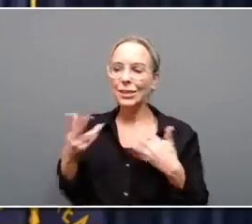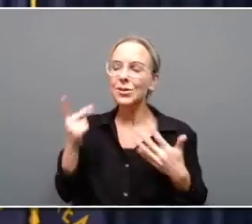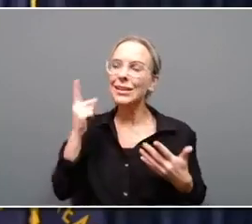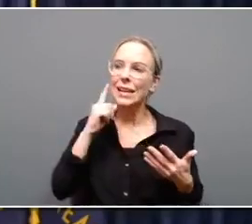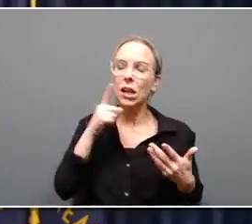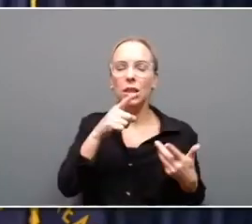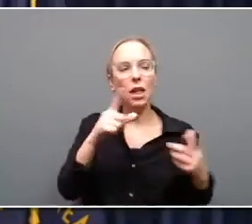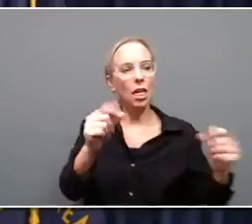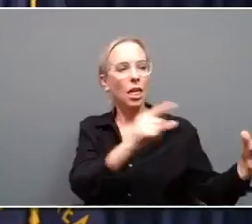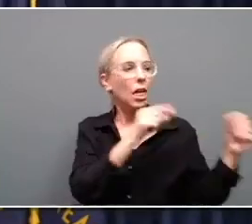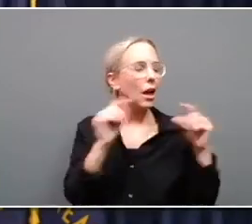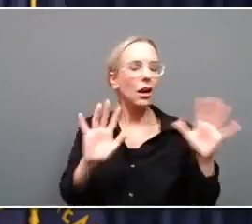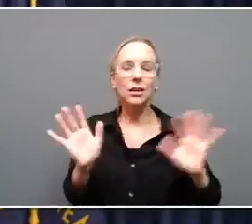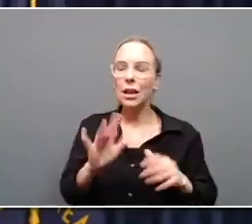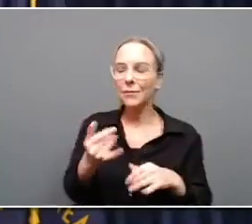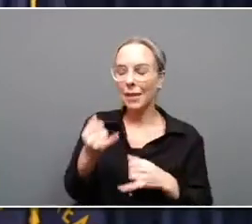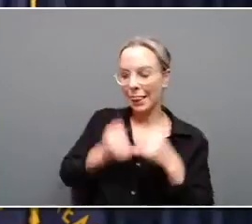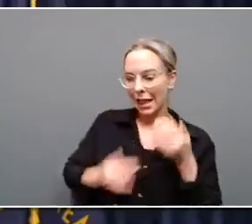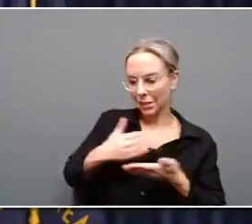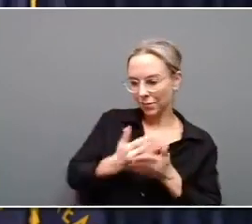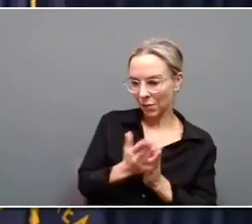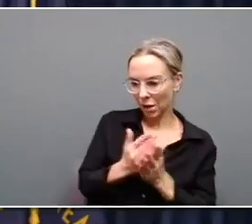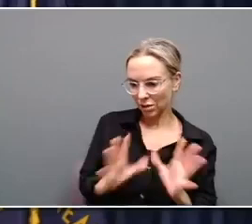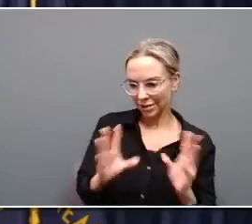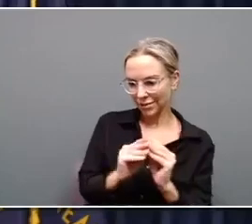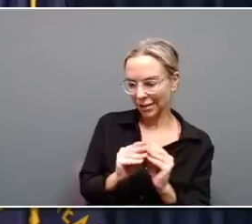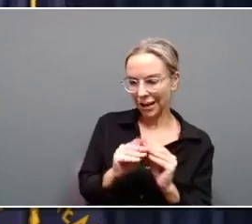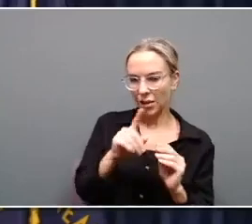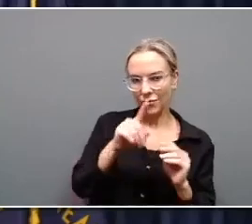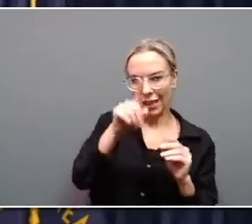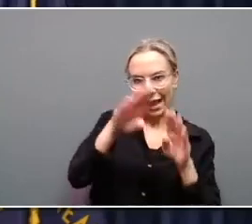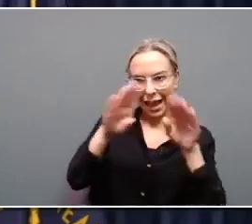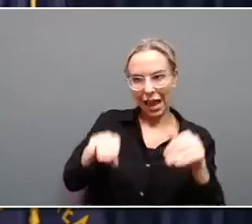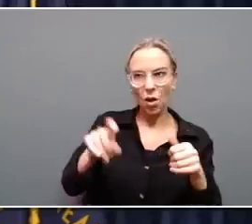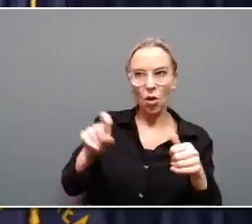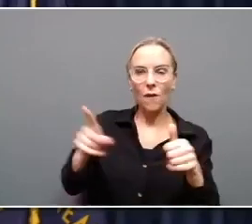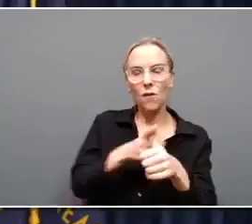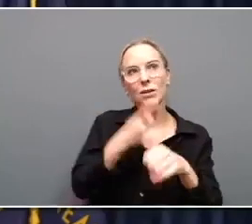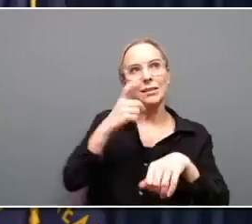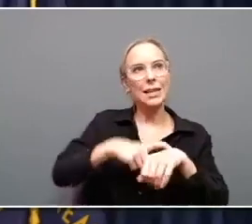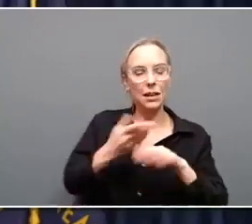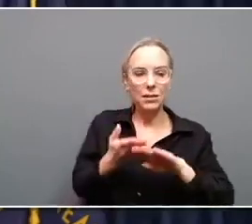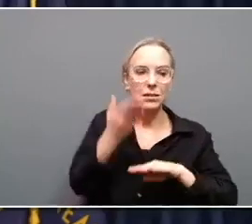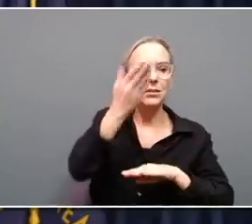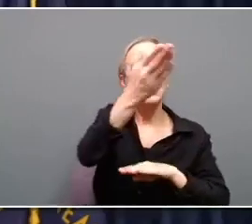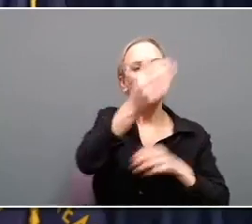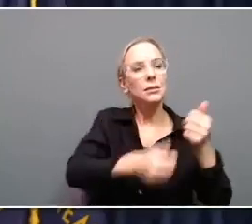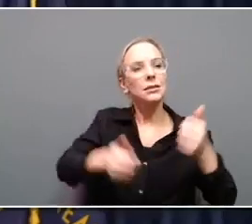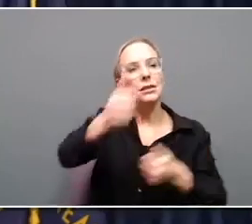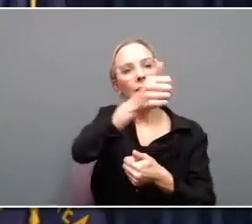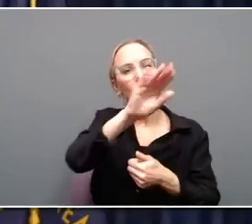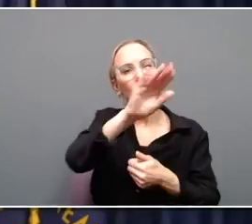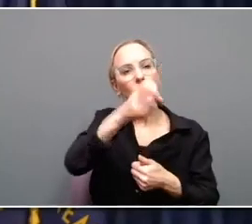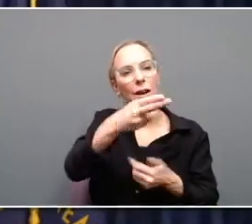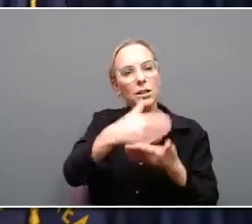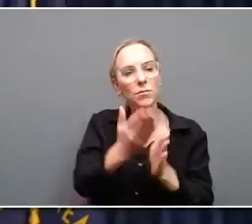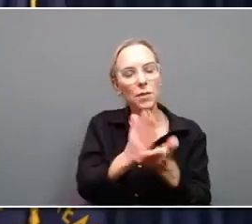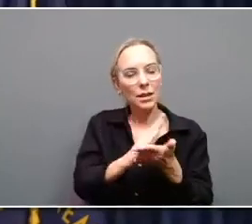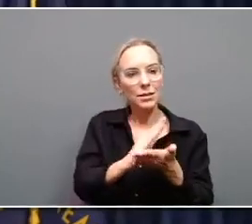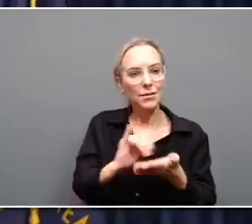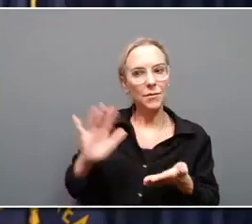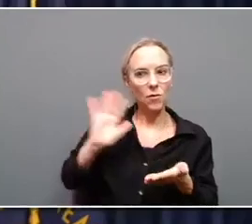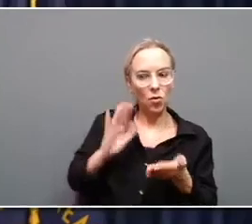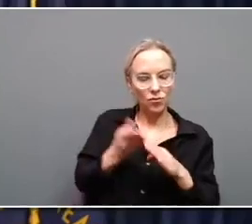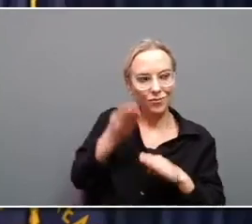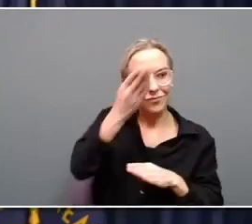budget session, while the House went ahead and for the first time ever submitted an executive branch budget before the governors, and we think